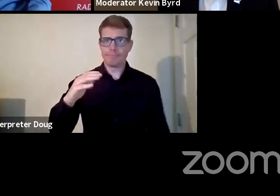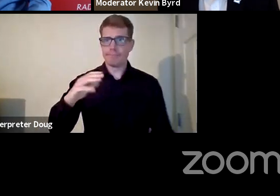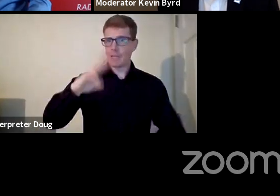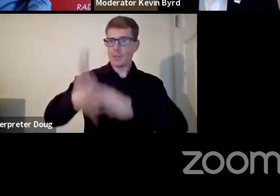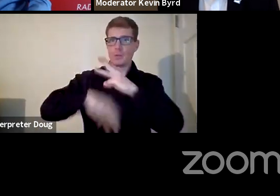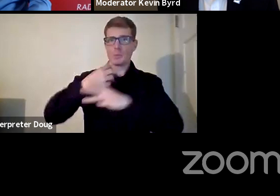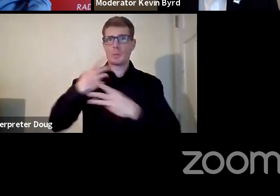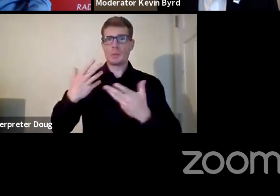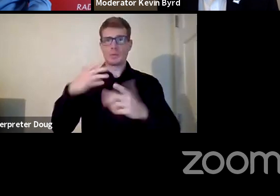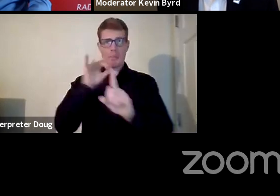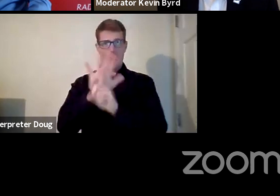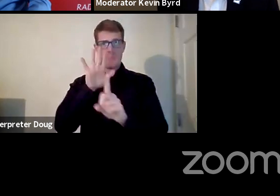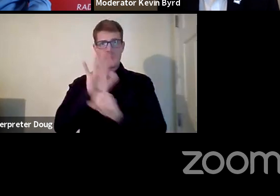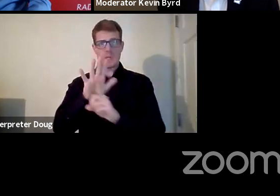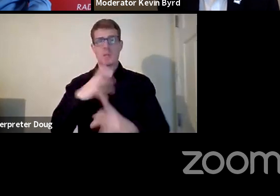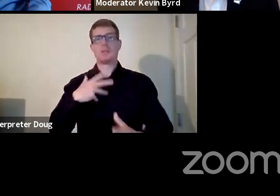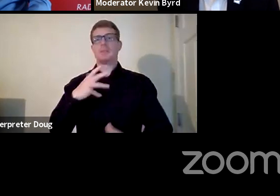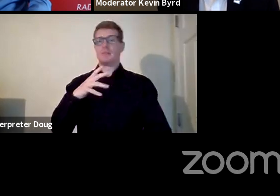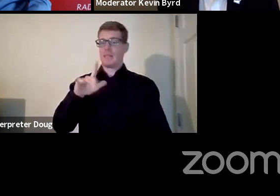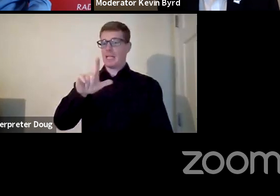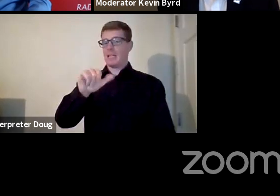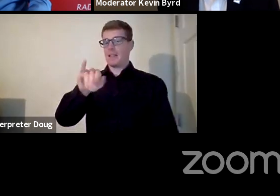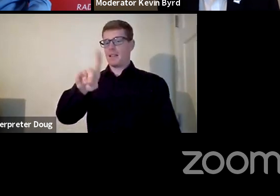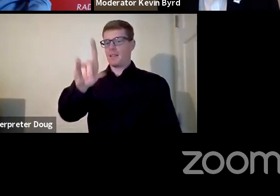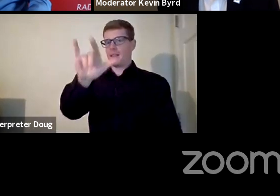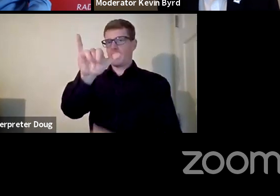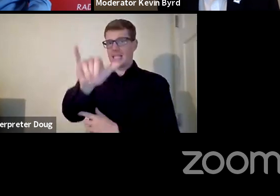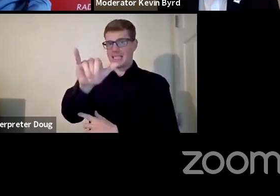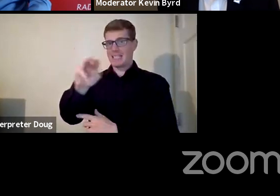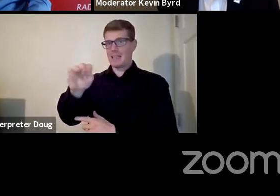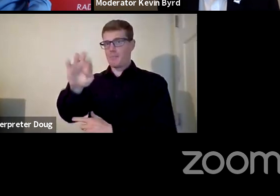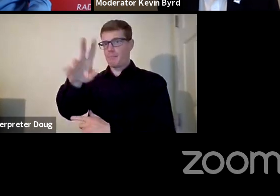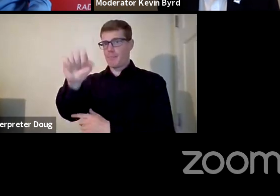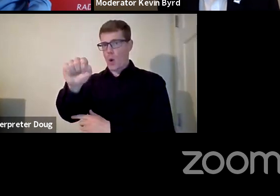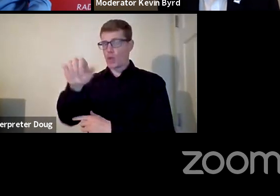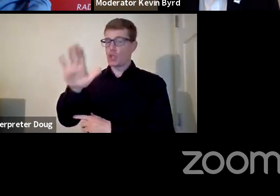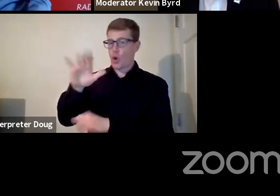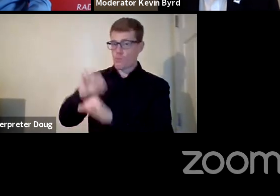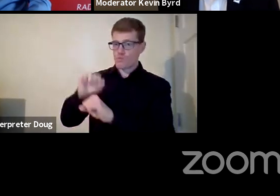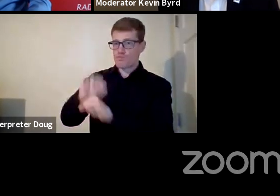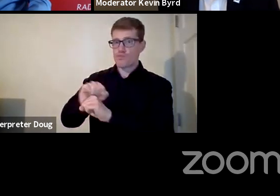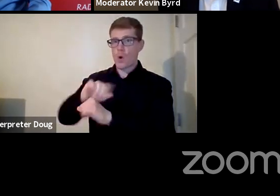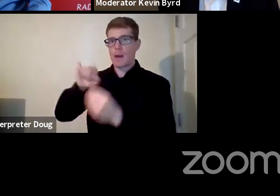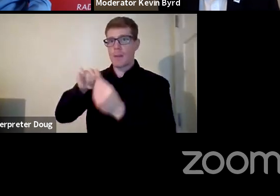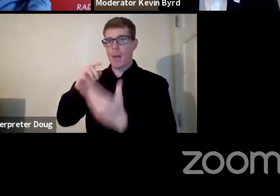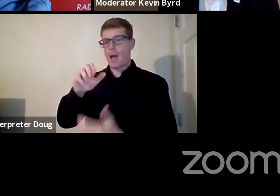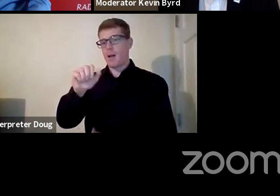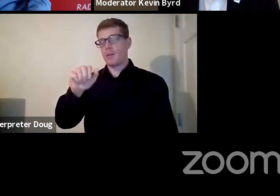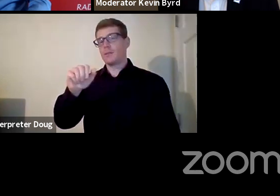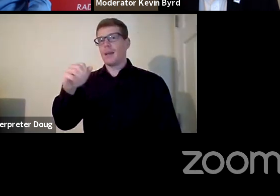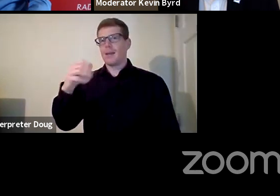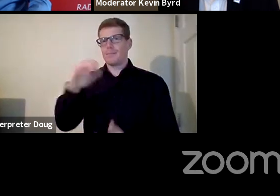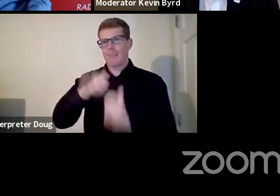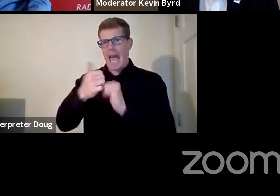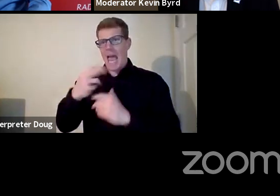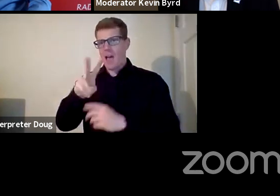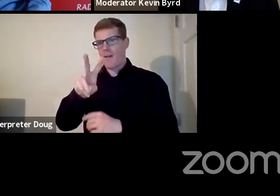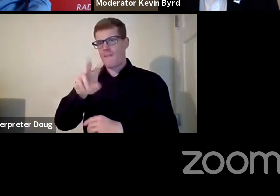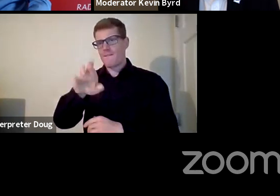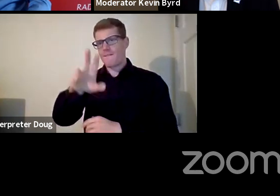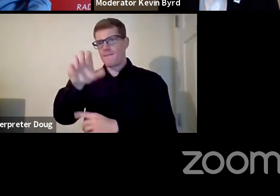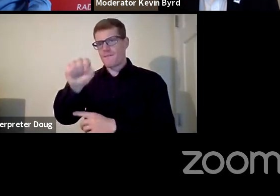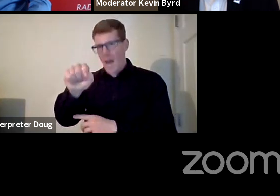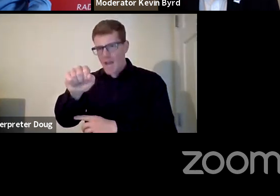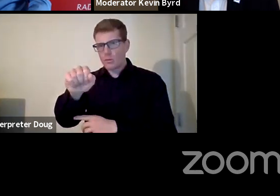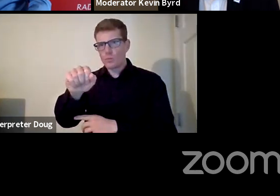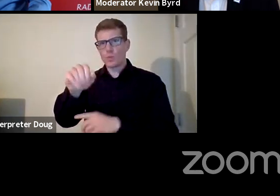on aerosols and the virus particles transmitted through the air was just, it was cited